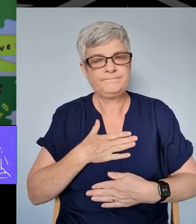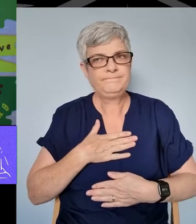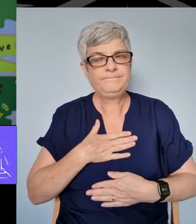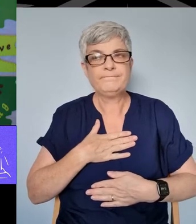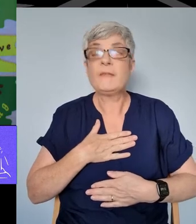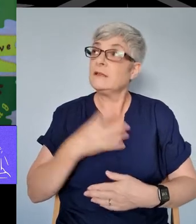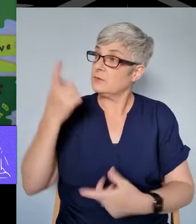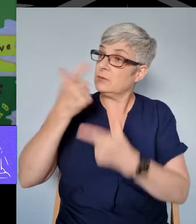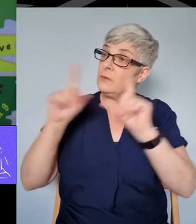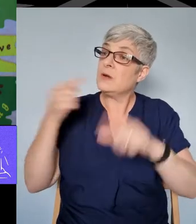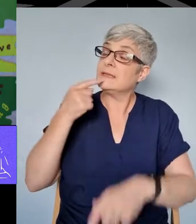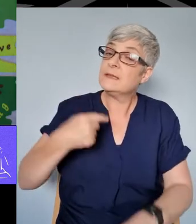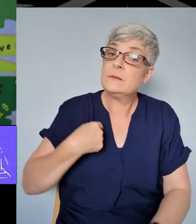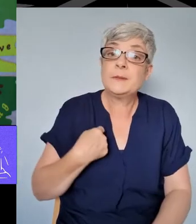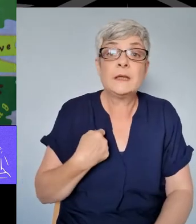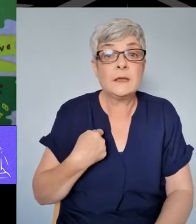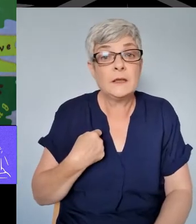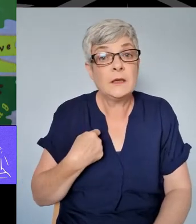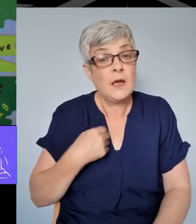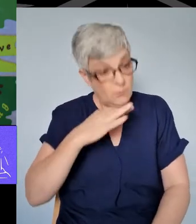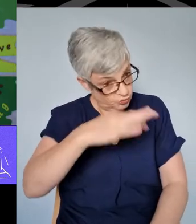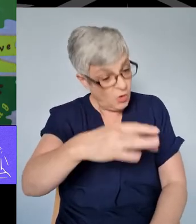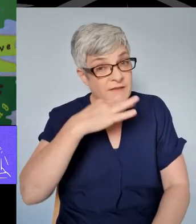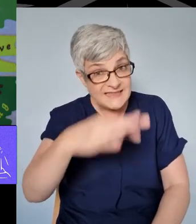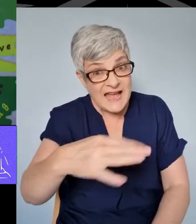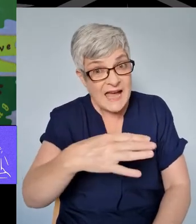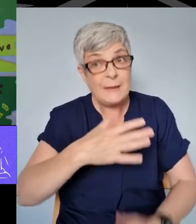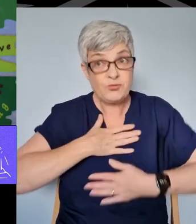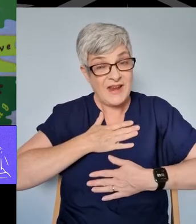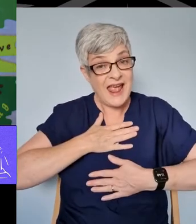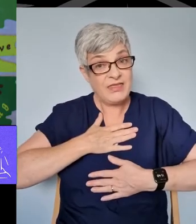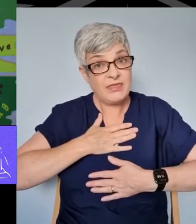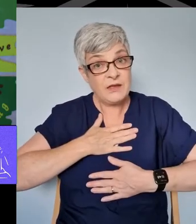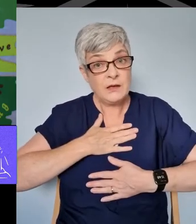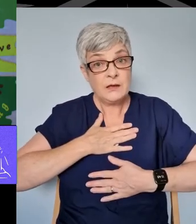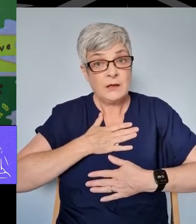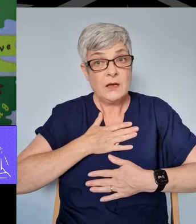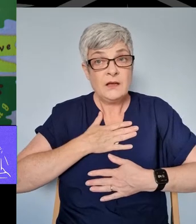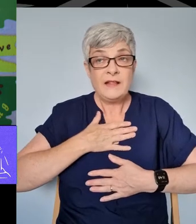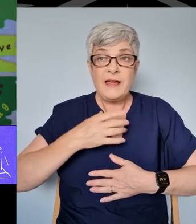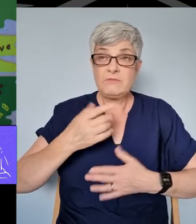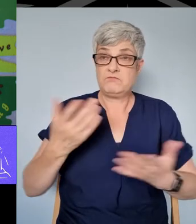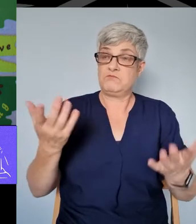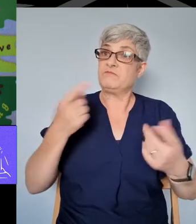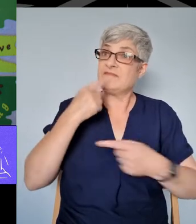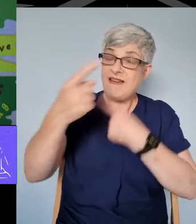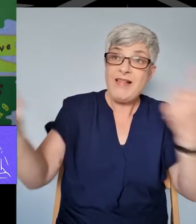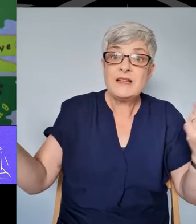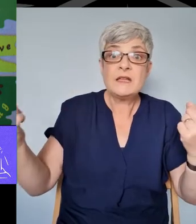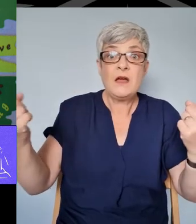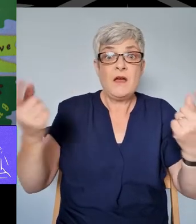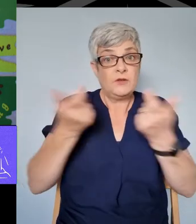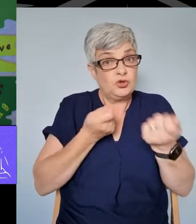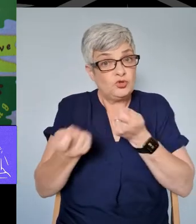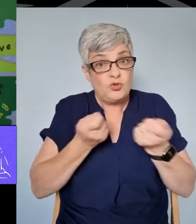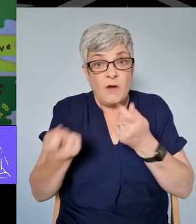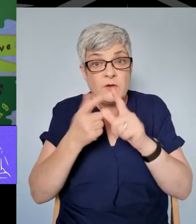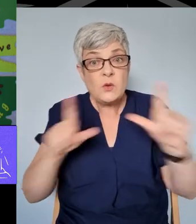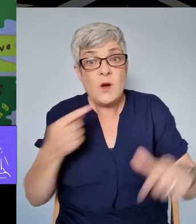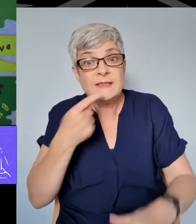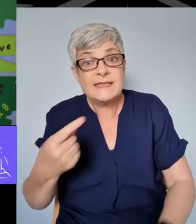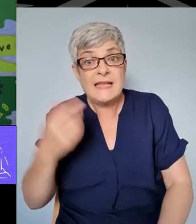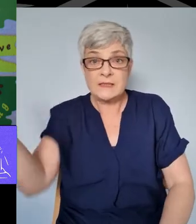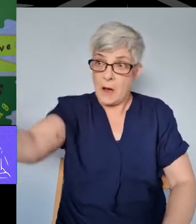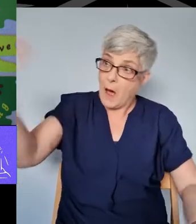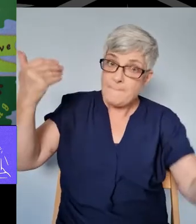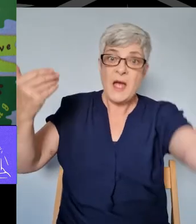And then he said to me, "Prophesy to the breath. Prophesy, son of man, and say to it, 'This is what the Sovereign Lord says.